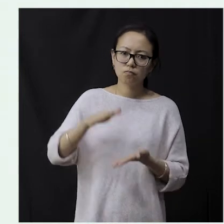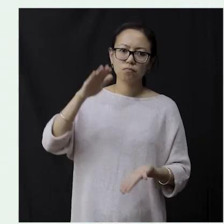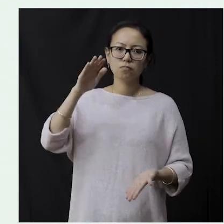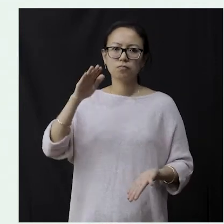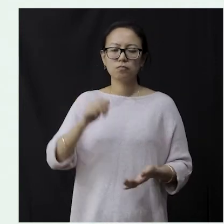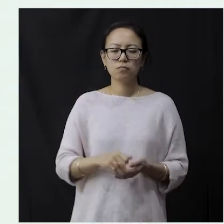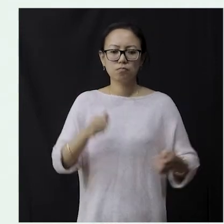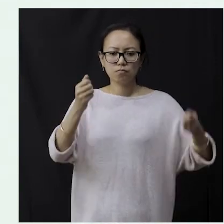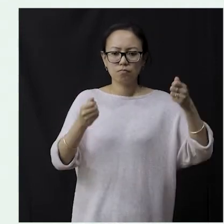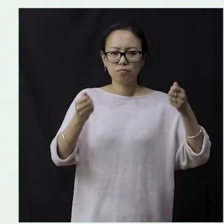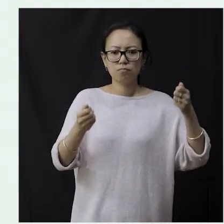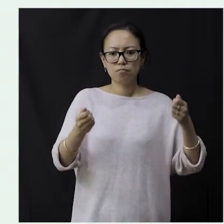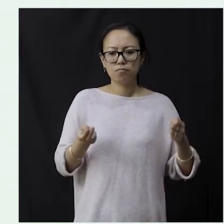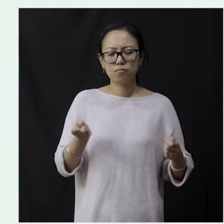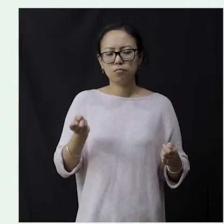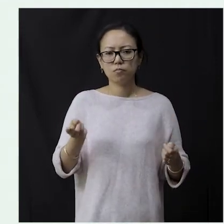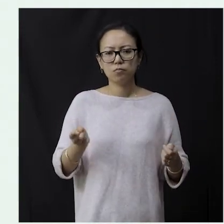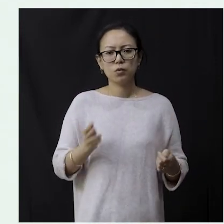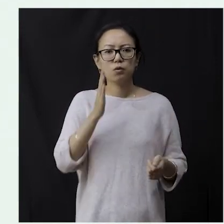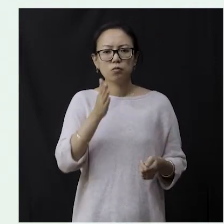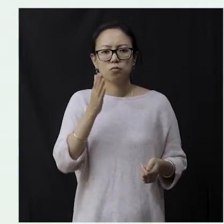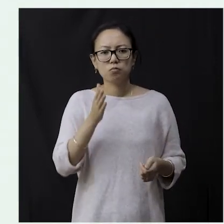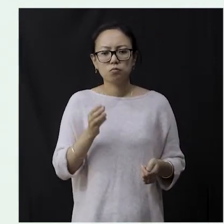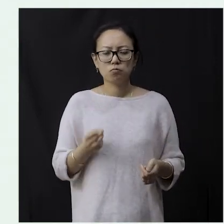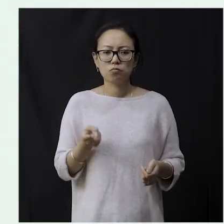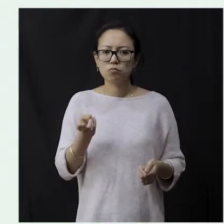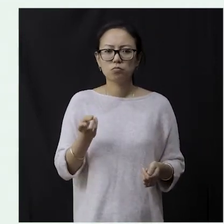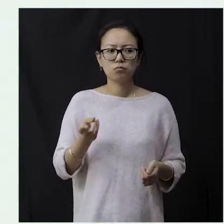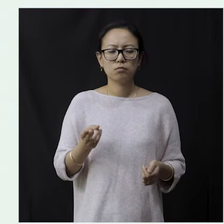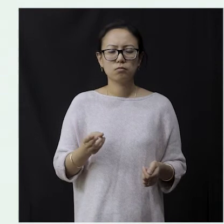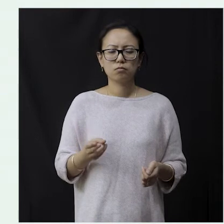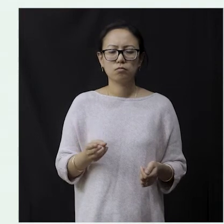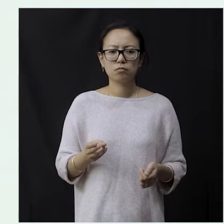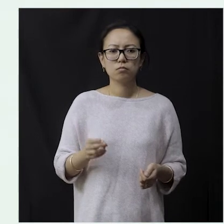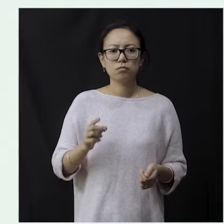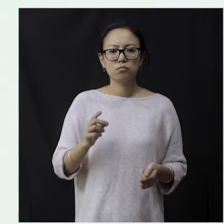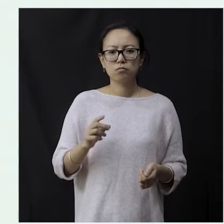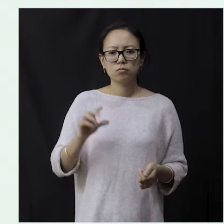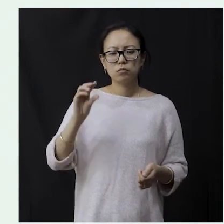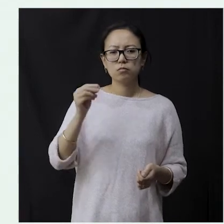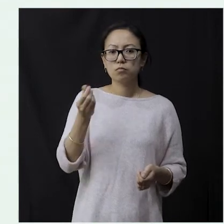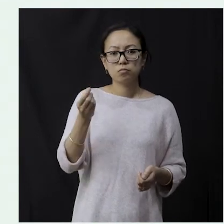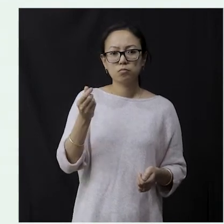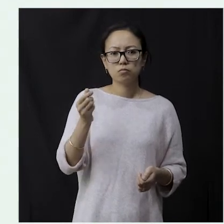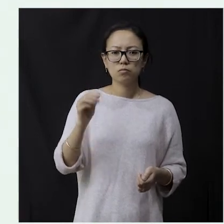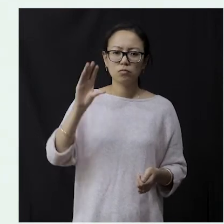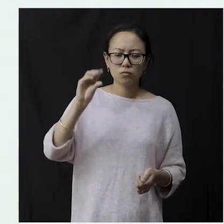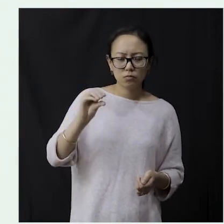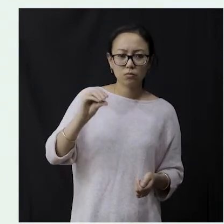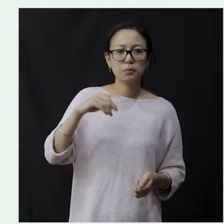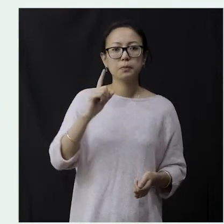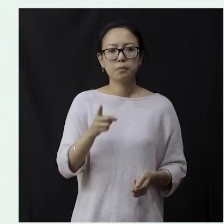ticket, as compared to the train tickets, okay. So aeroplane is very expensive. However,